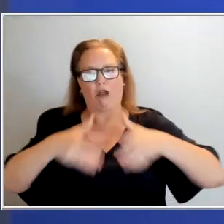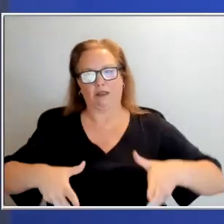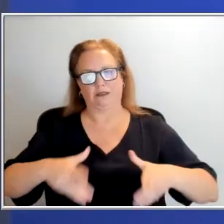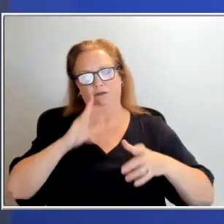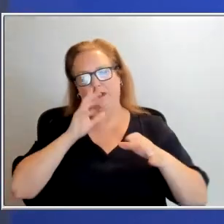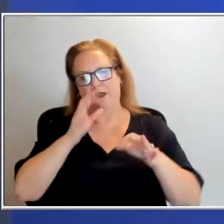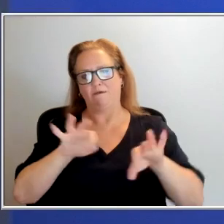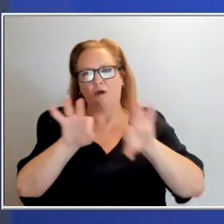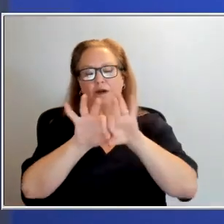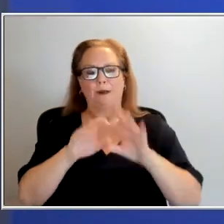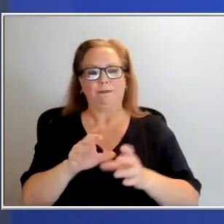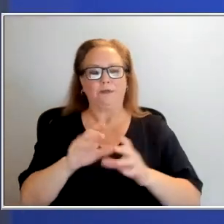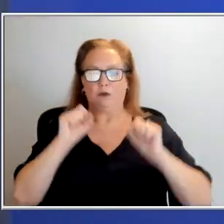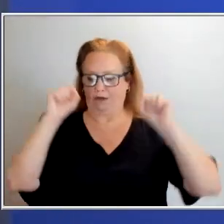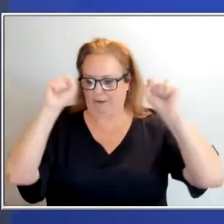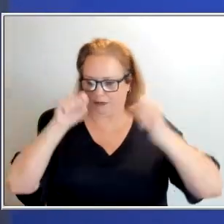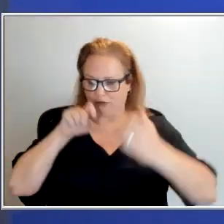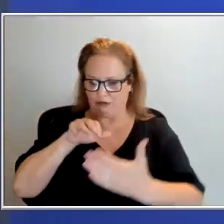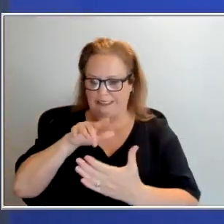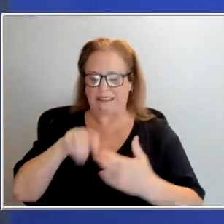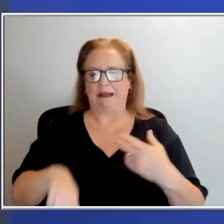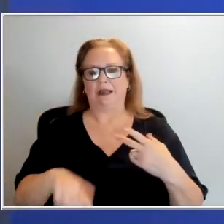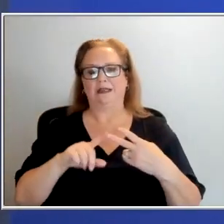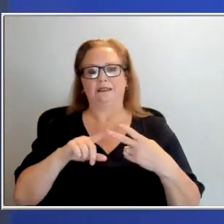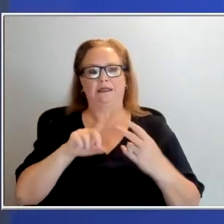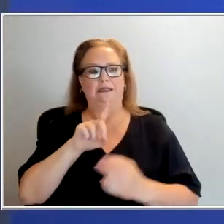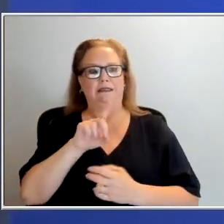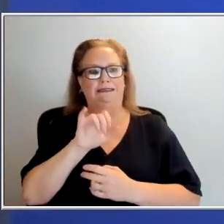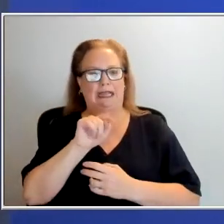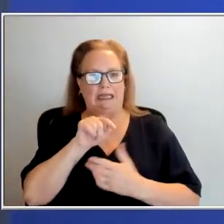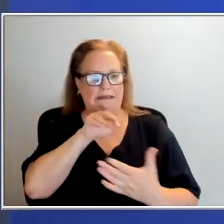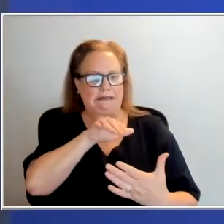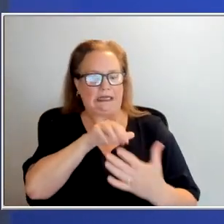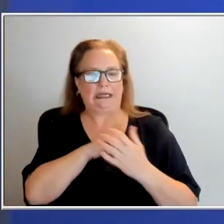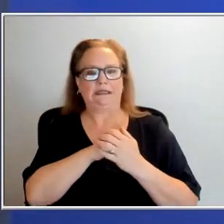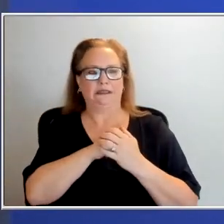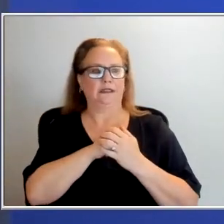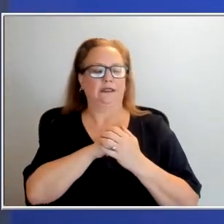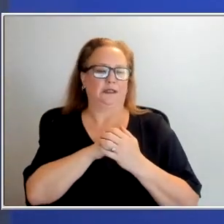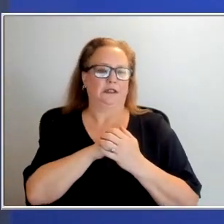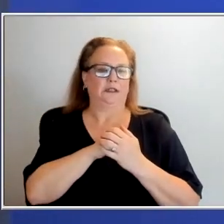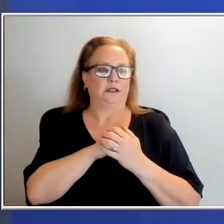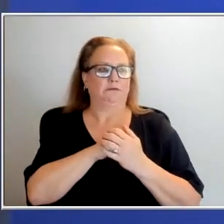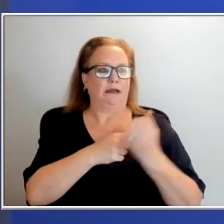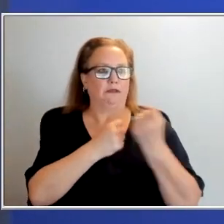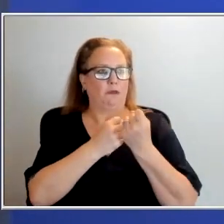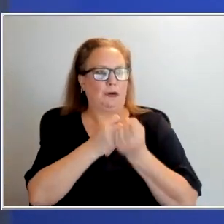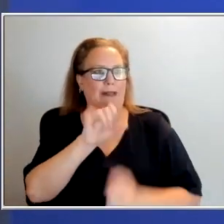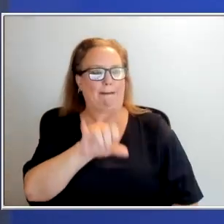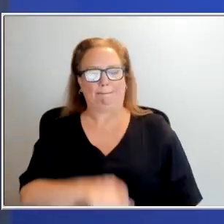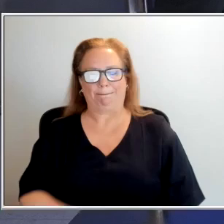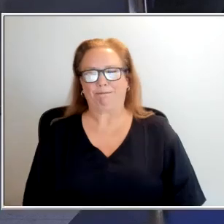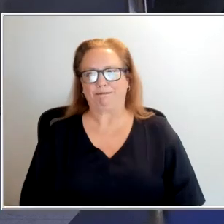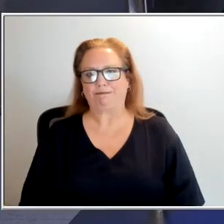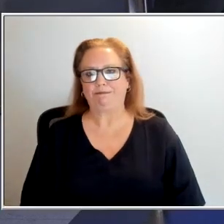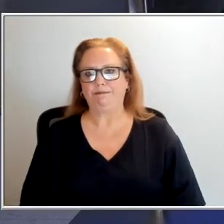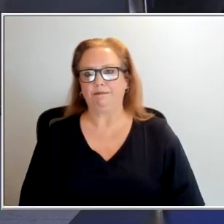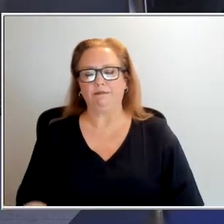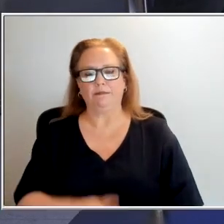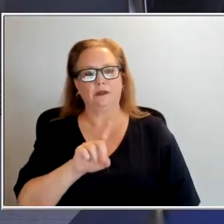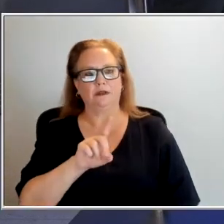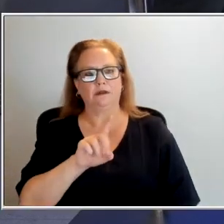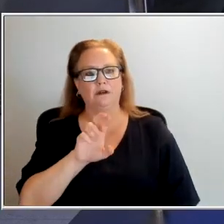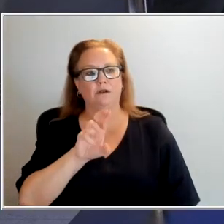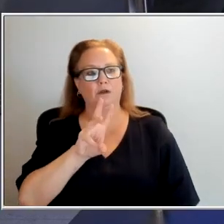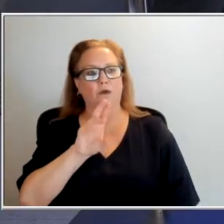done some exercise studies, we've done some dietary studies that have supported that. And Dr. White, same questions. I